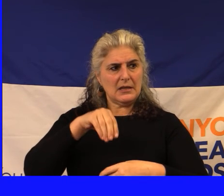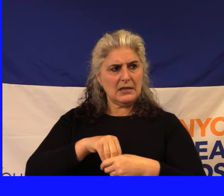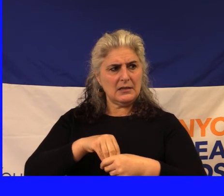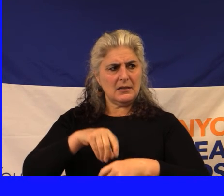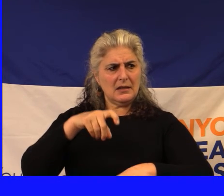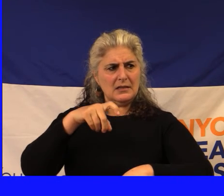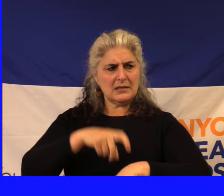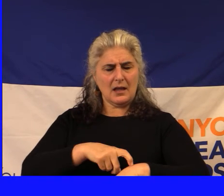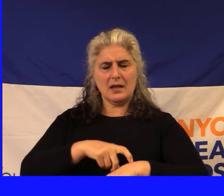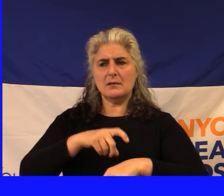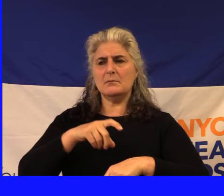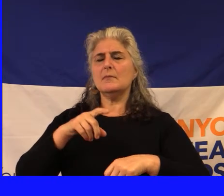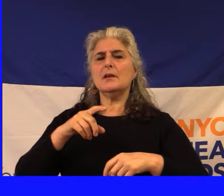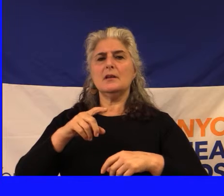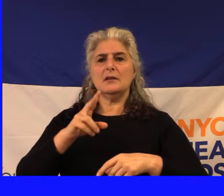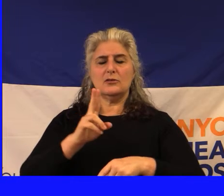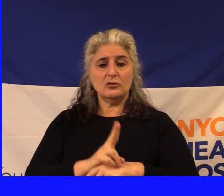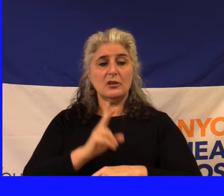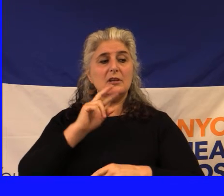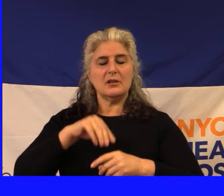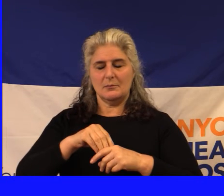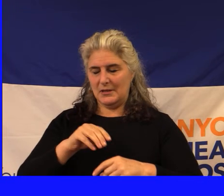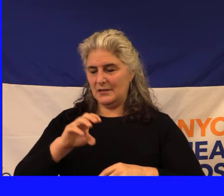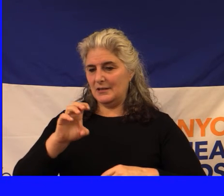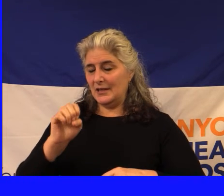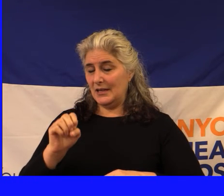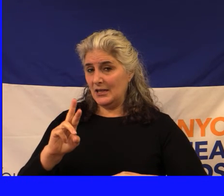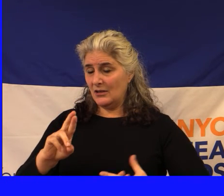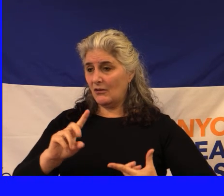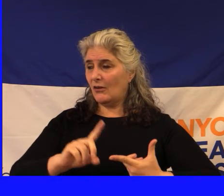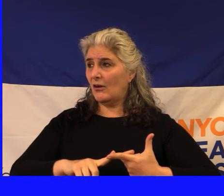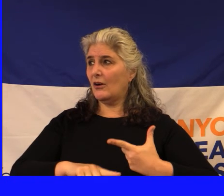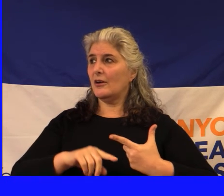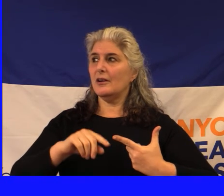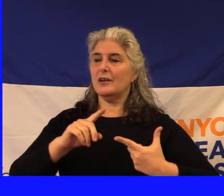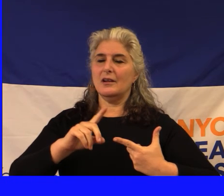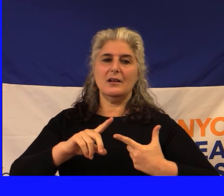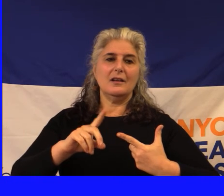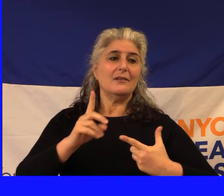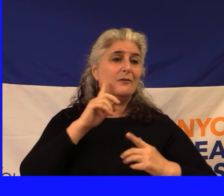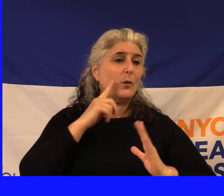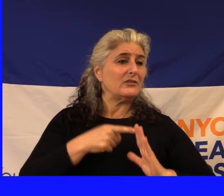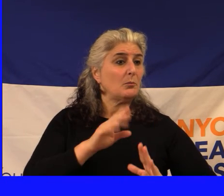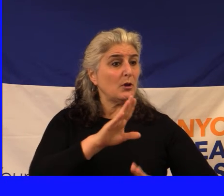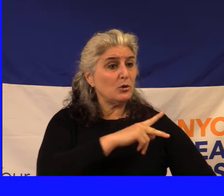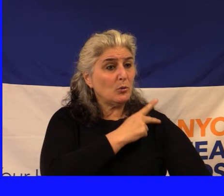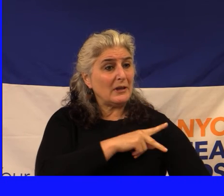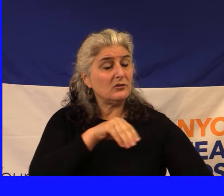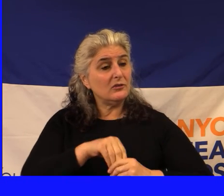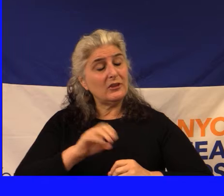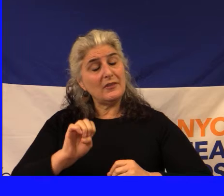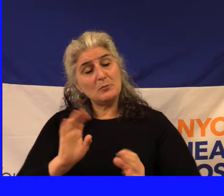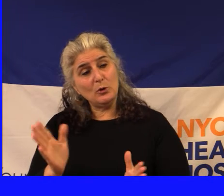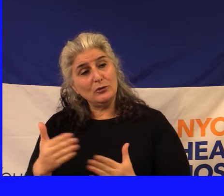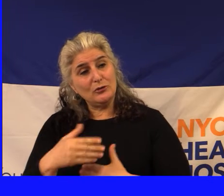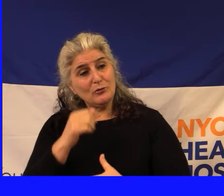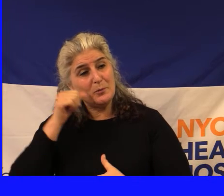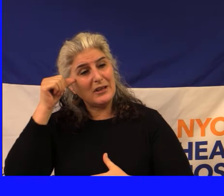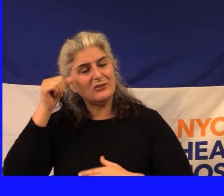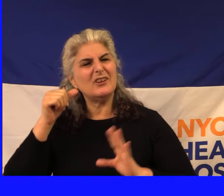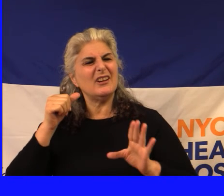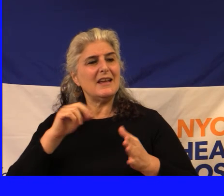utilization, and that's ER, inpatient. Hey, your patient was in the emergency room yesterday, so you know. Again, we don't necessarily